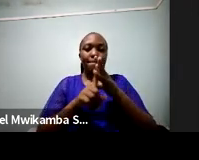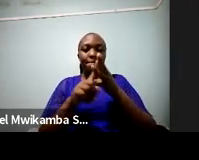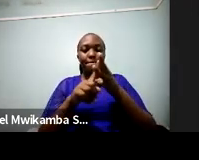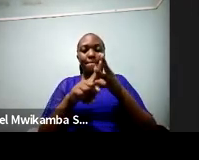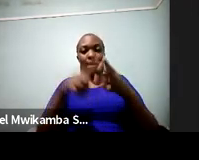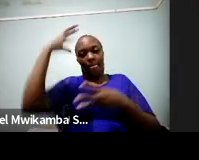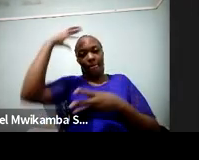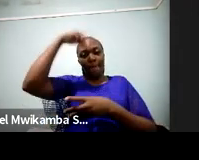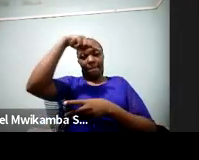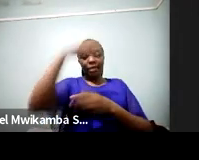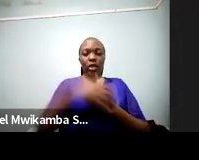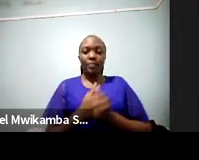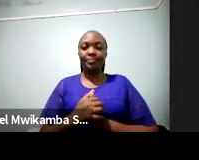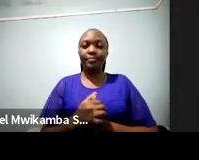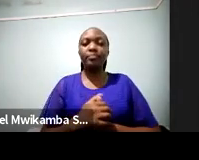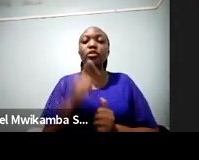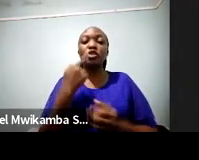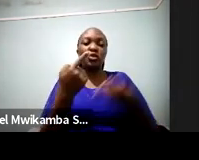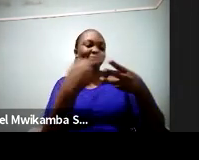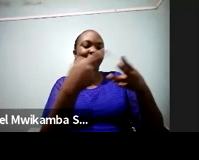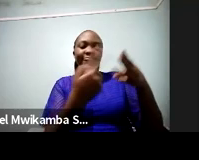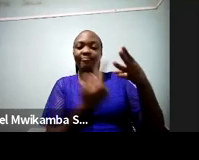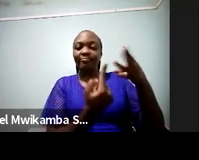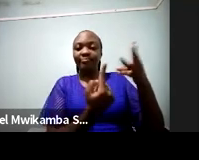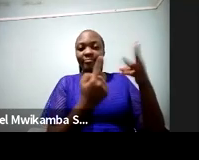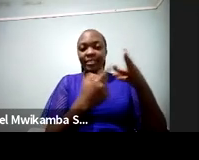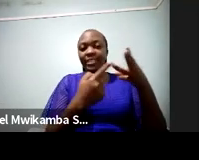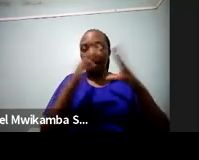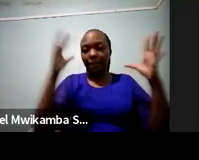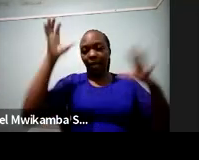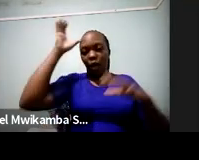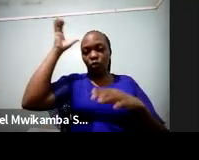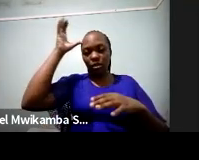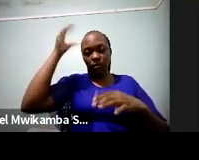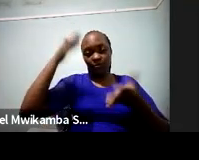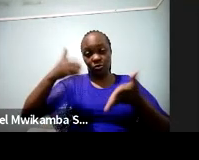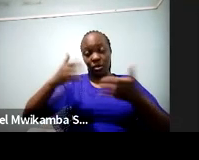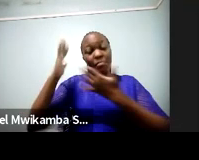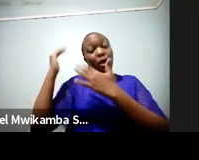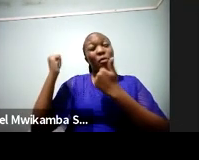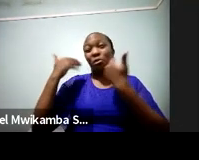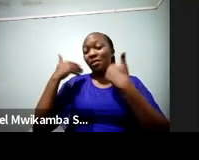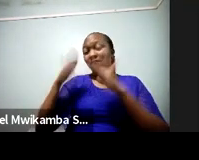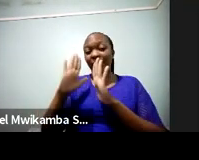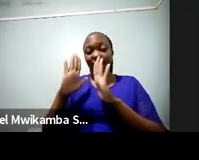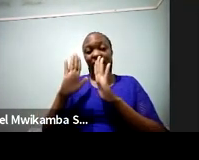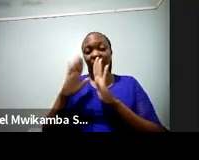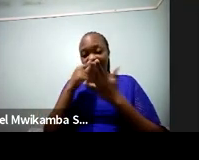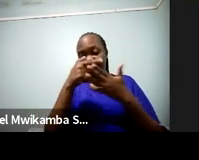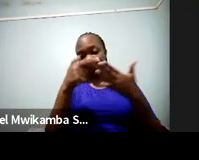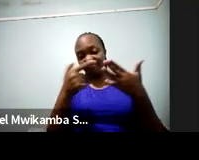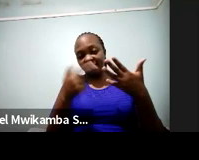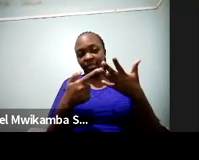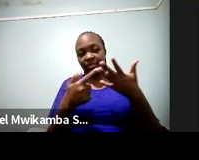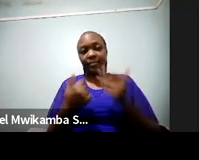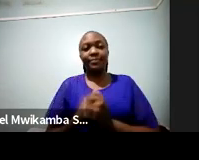the content for today. We hope we'll be able to finish, but at this point, I'll want to ask a